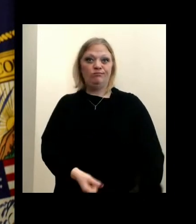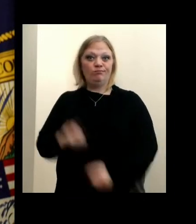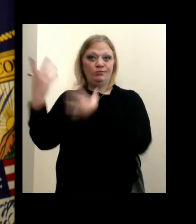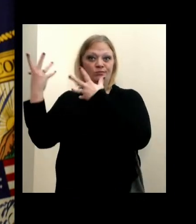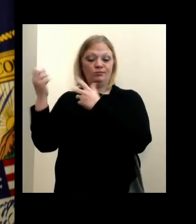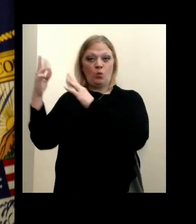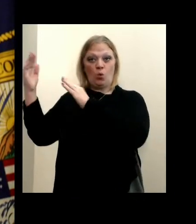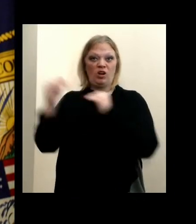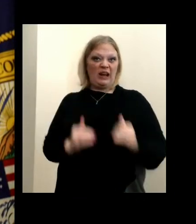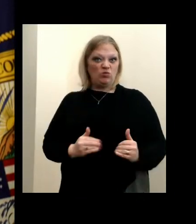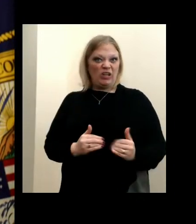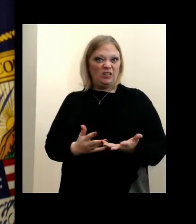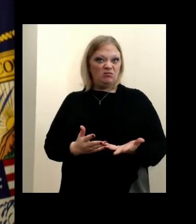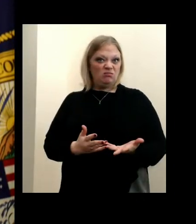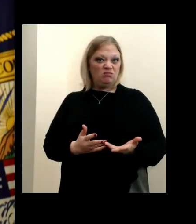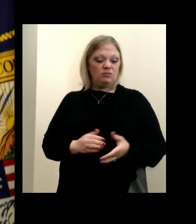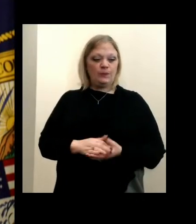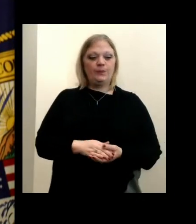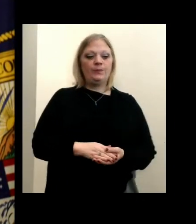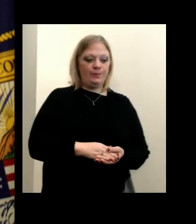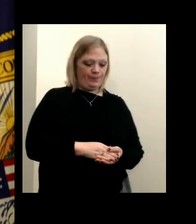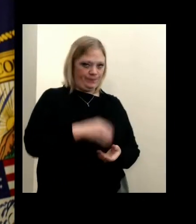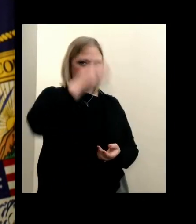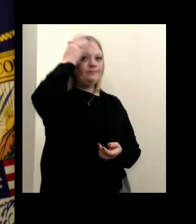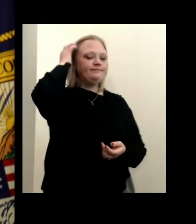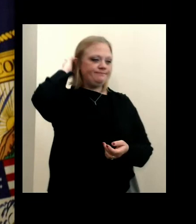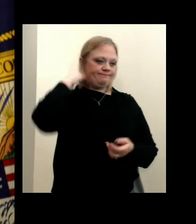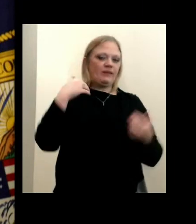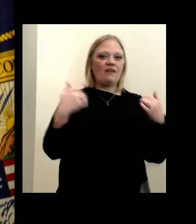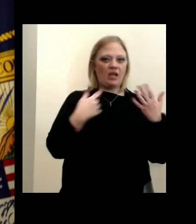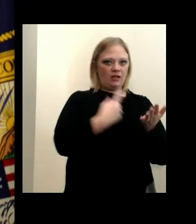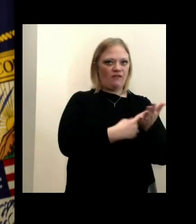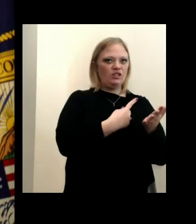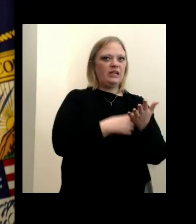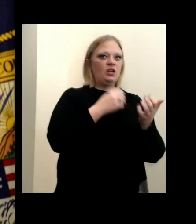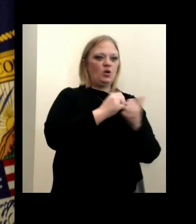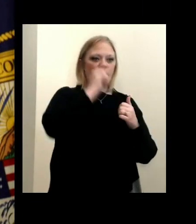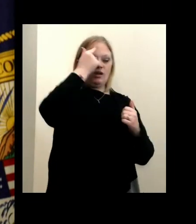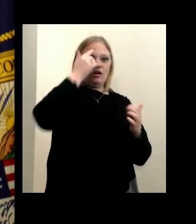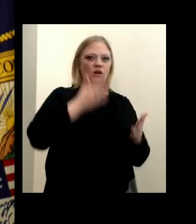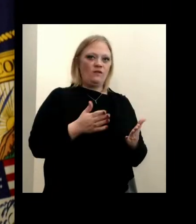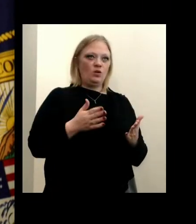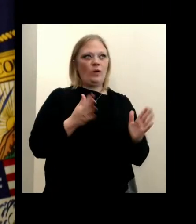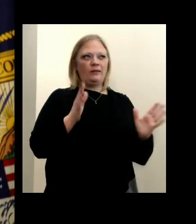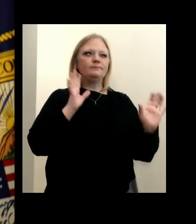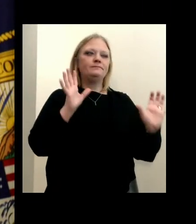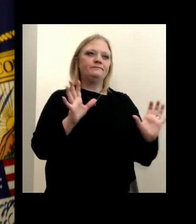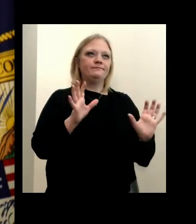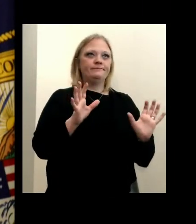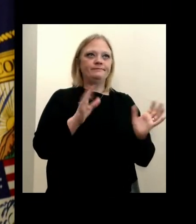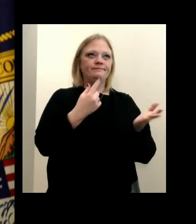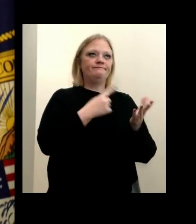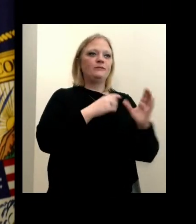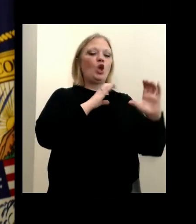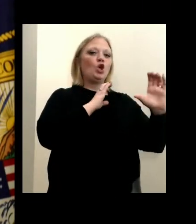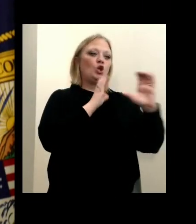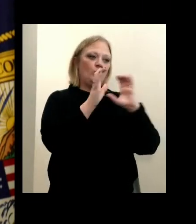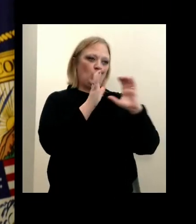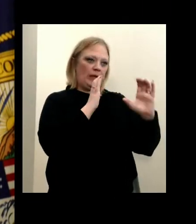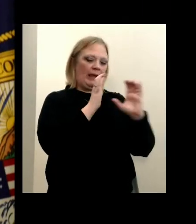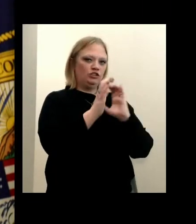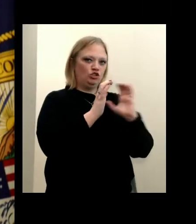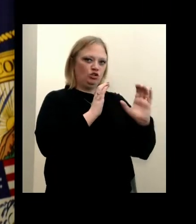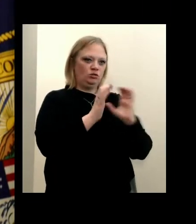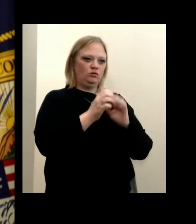some way? I have had conversations with the governor. I should say communications. We haven't talked directly. We have been texting